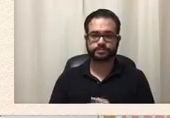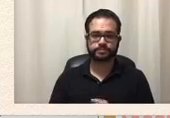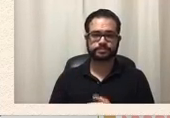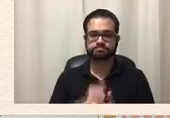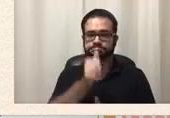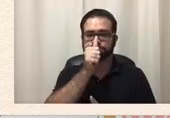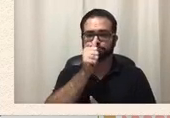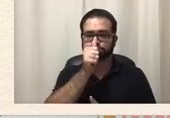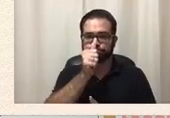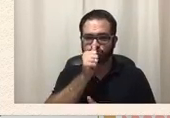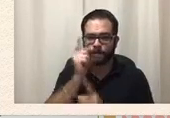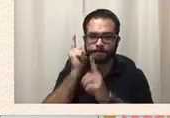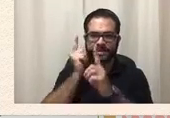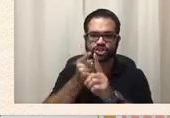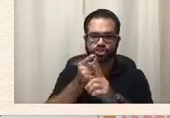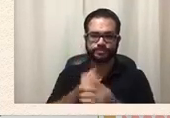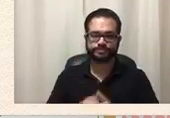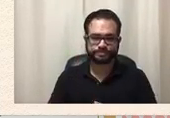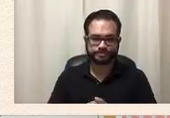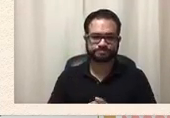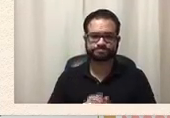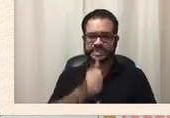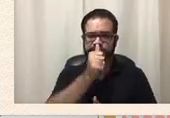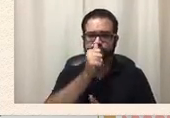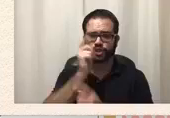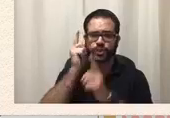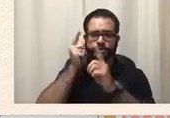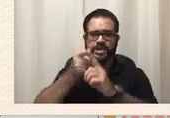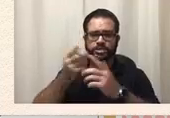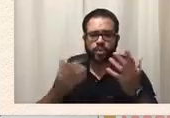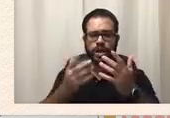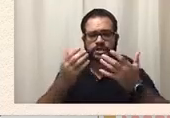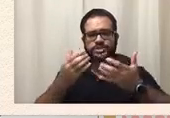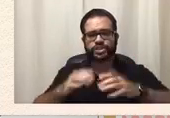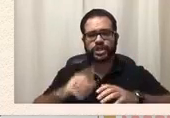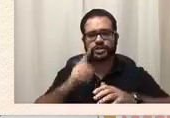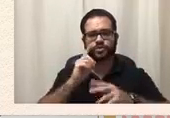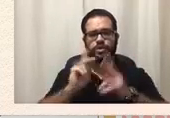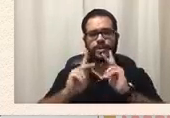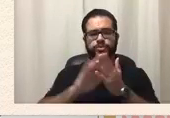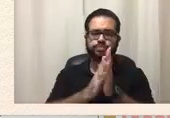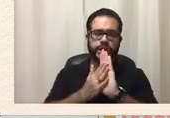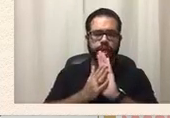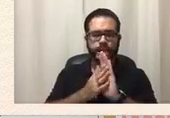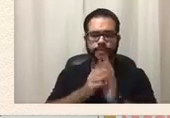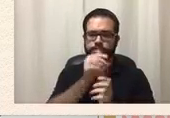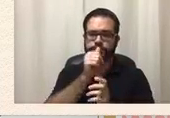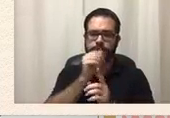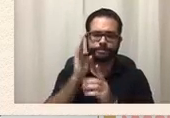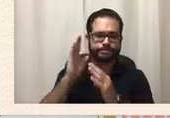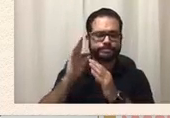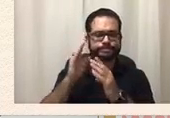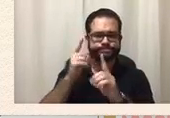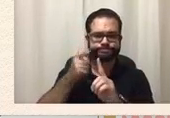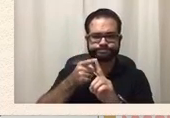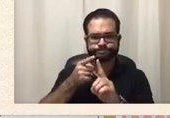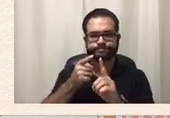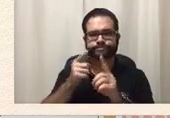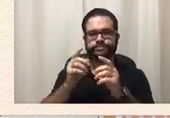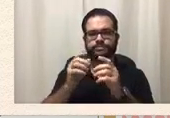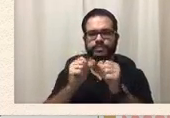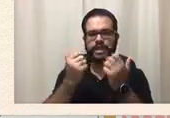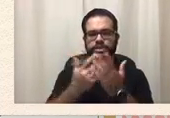Top secret missions is a chance for kids to become a top secret agent. You will need to have a magnifying glass,